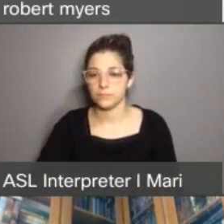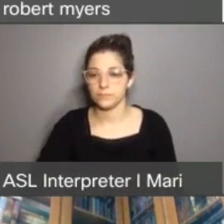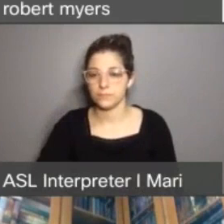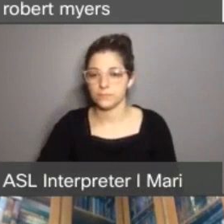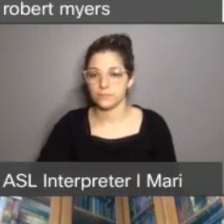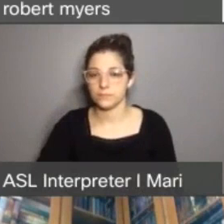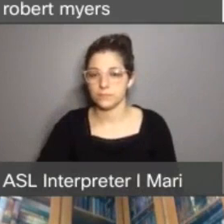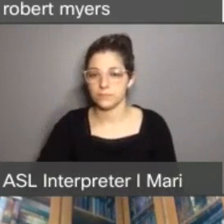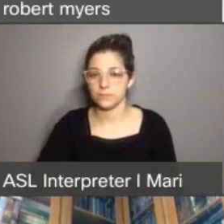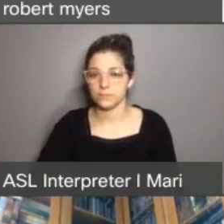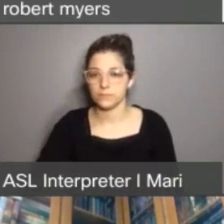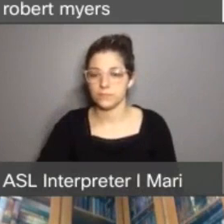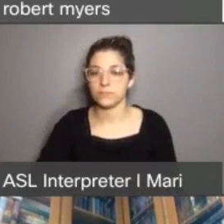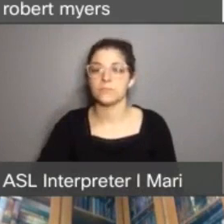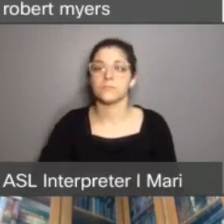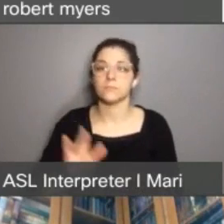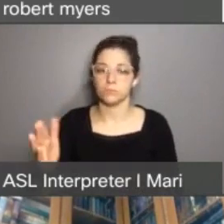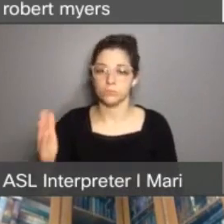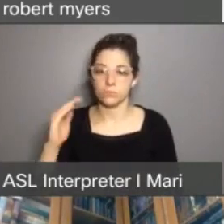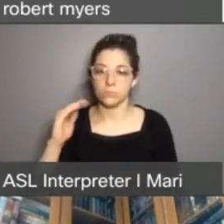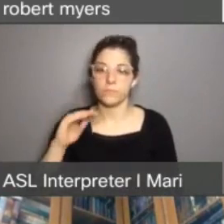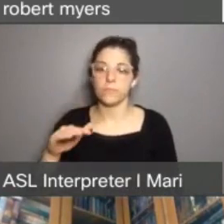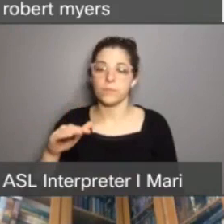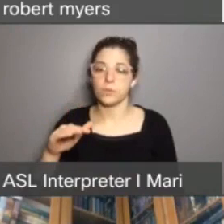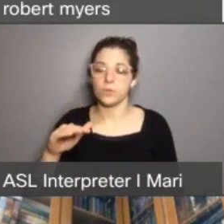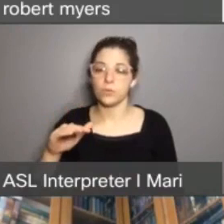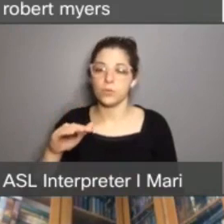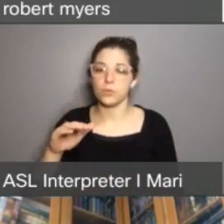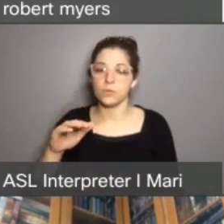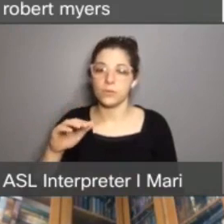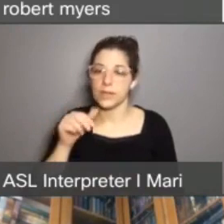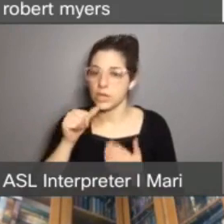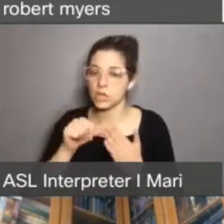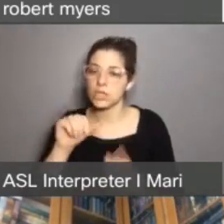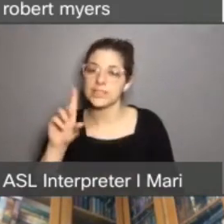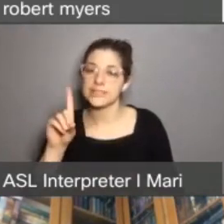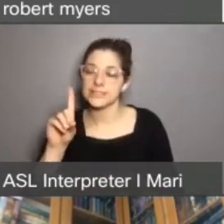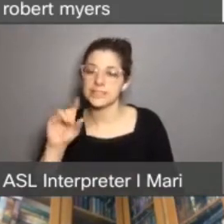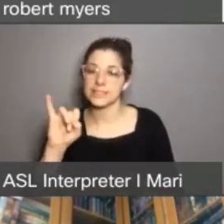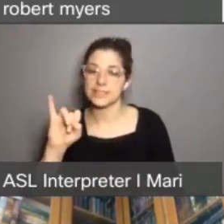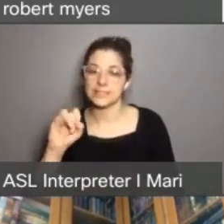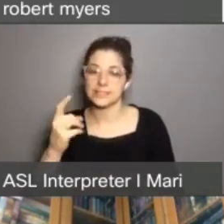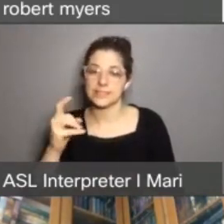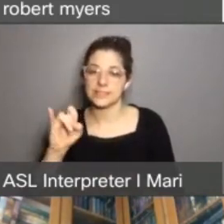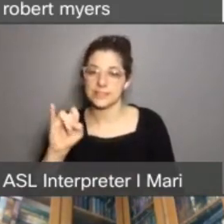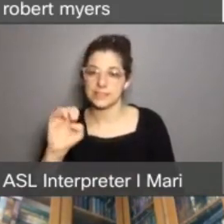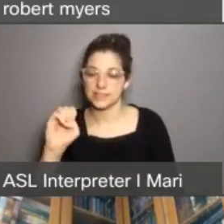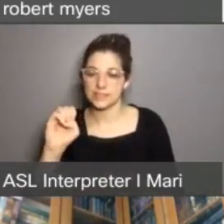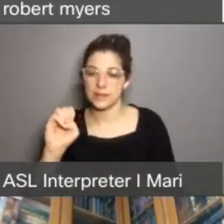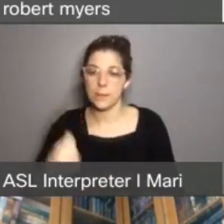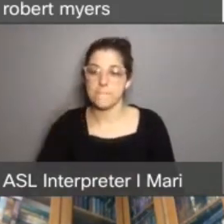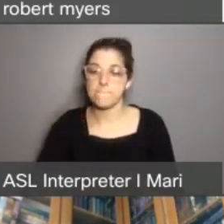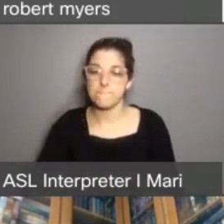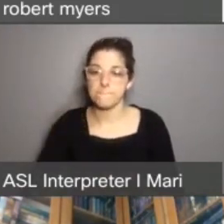All right. Well, we will move to the next letter of the alphabet represented. It is D, which is